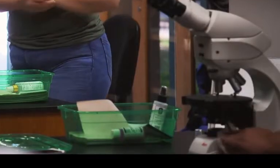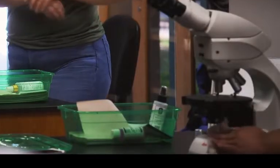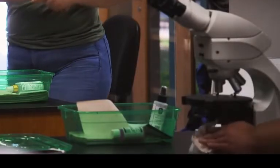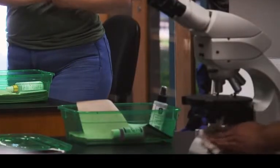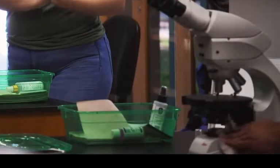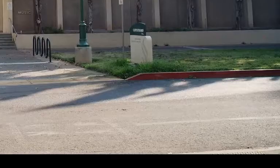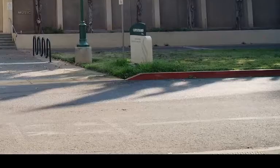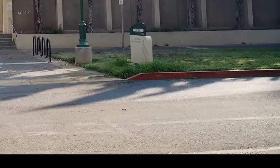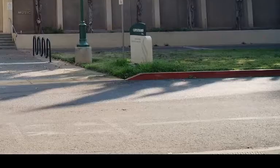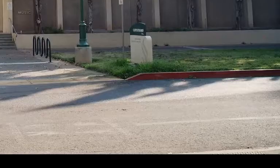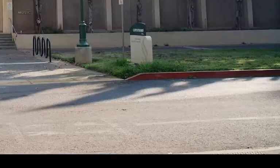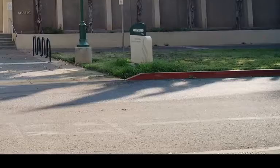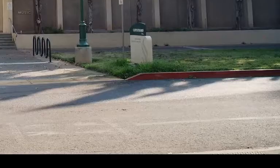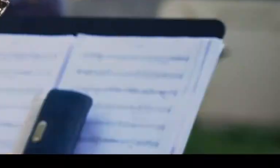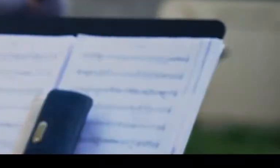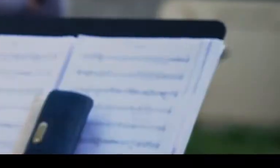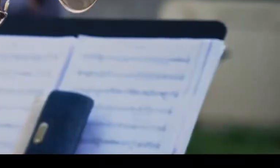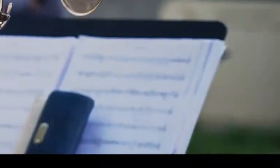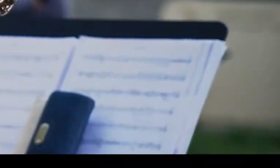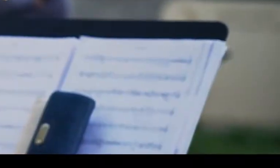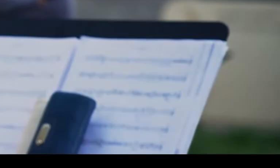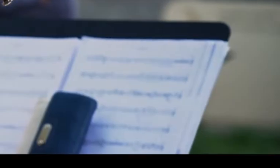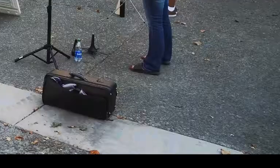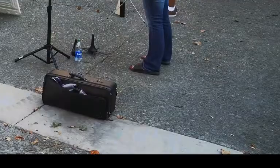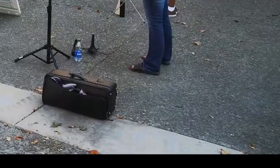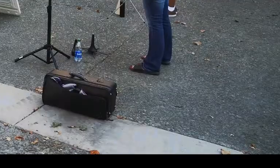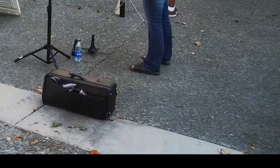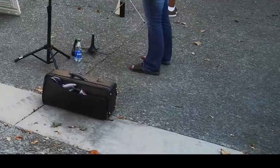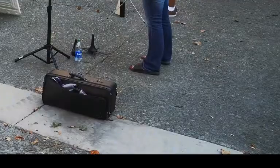we've significantly minimized the number of people on campus.